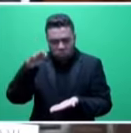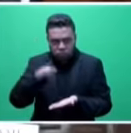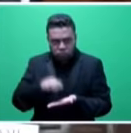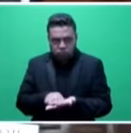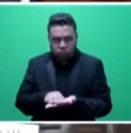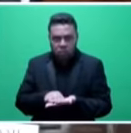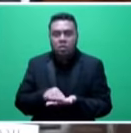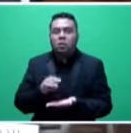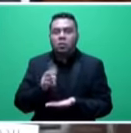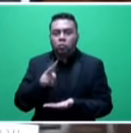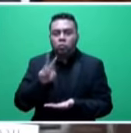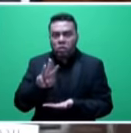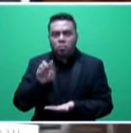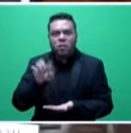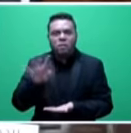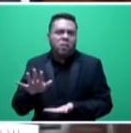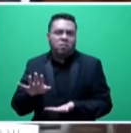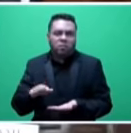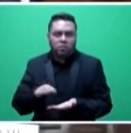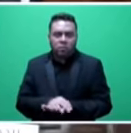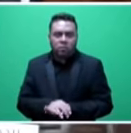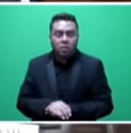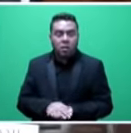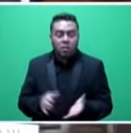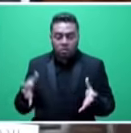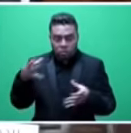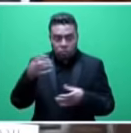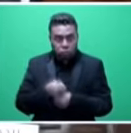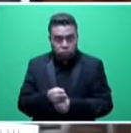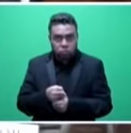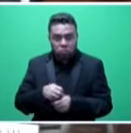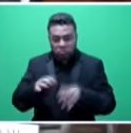the previous announcement. The gross deficit,